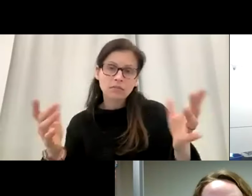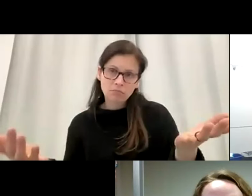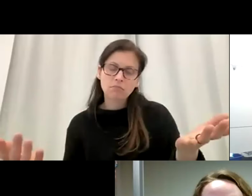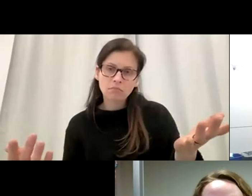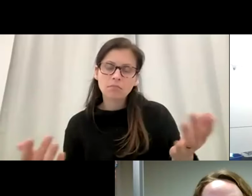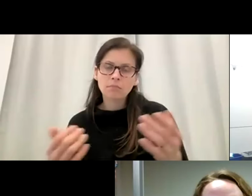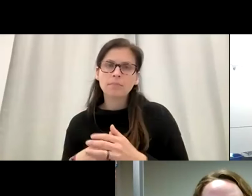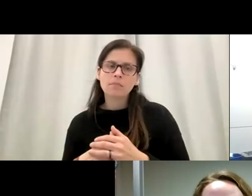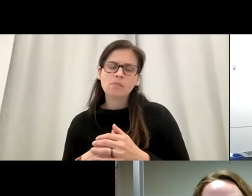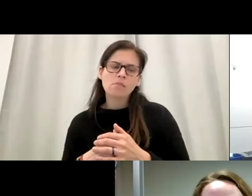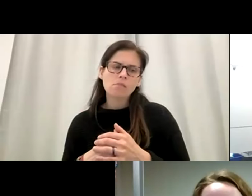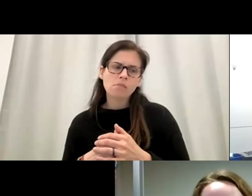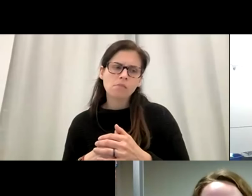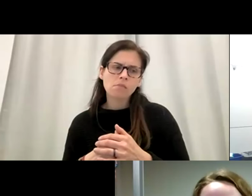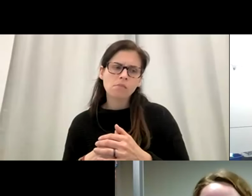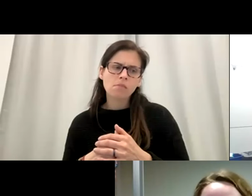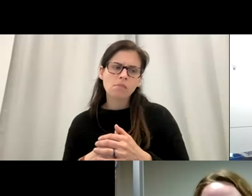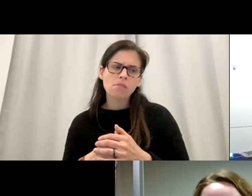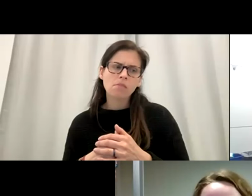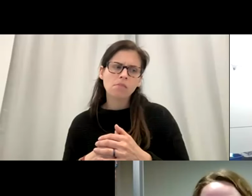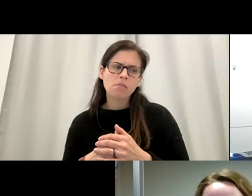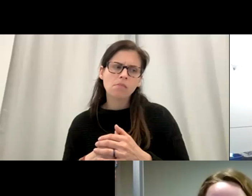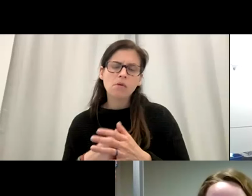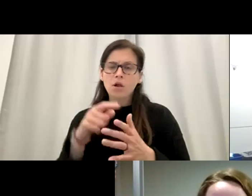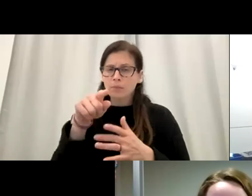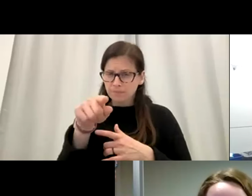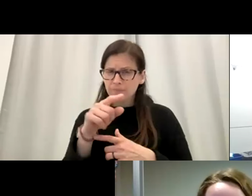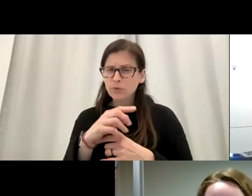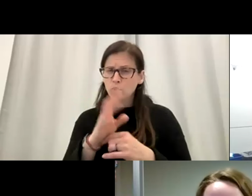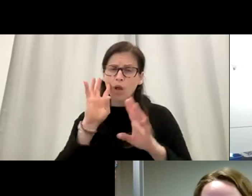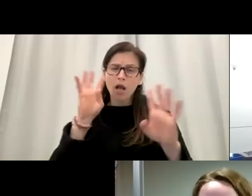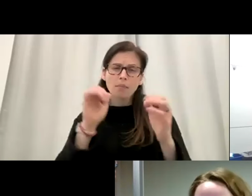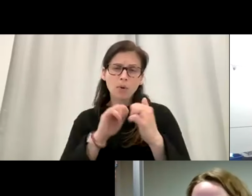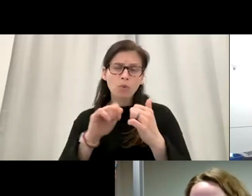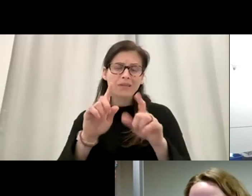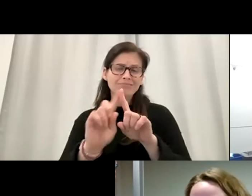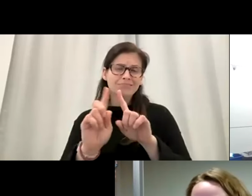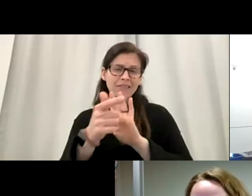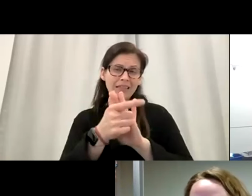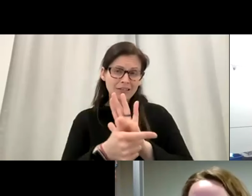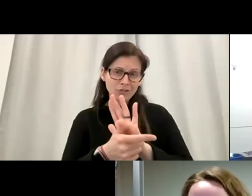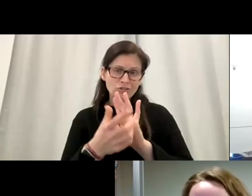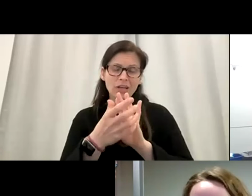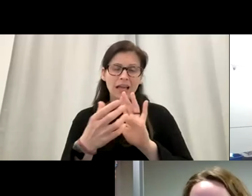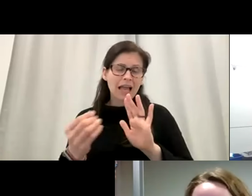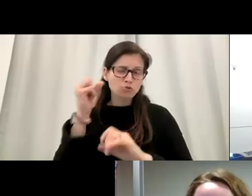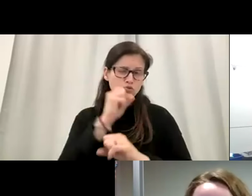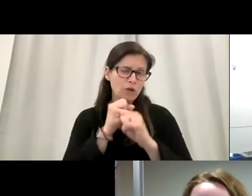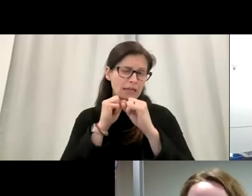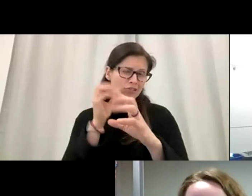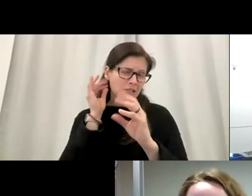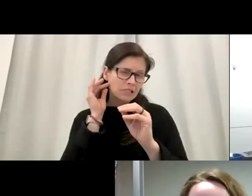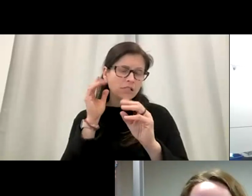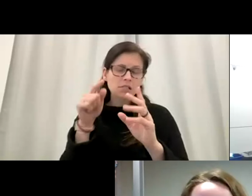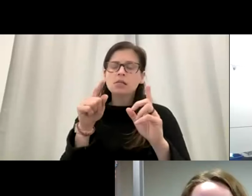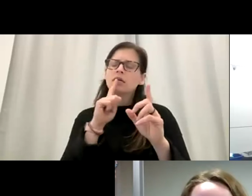And I would say, you know, as you are coming up with legislation and your strategy, I'd also